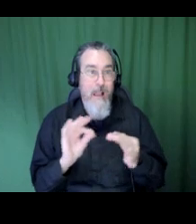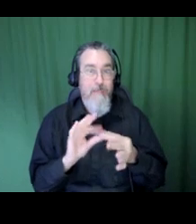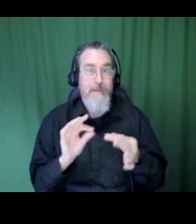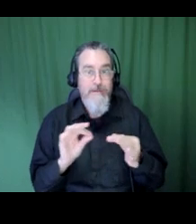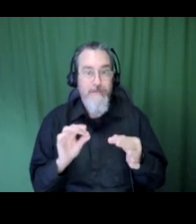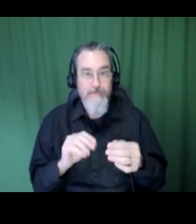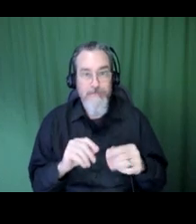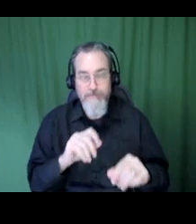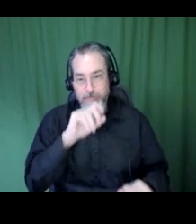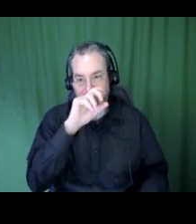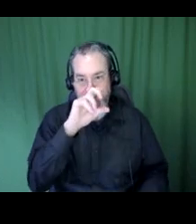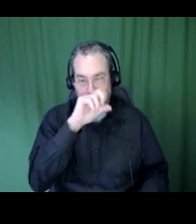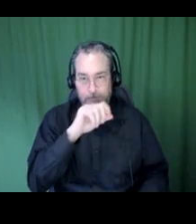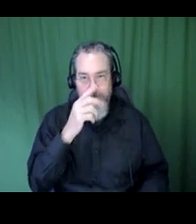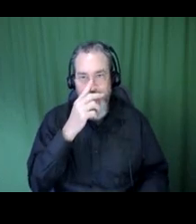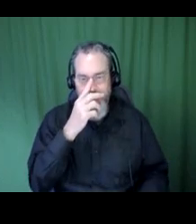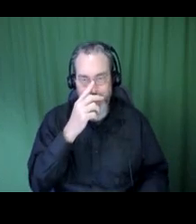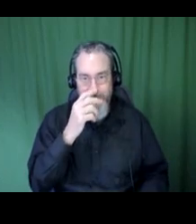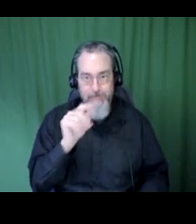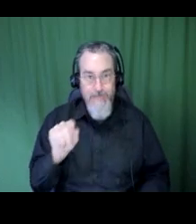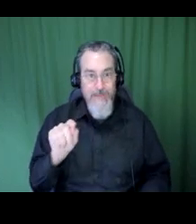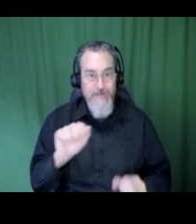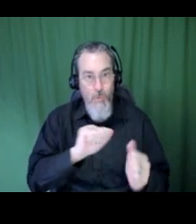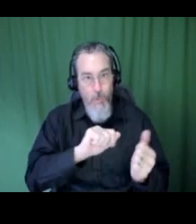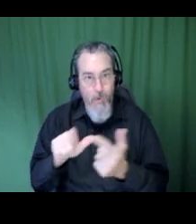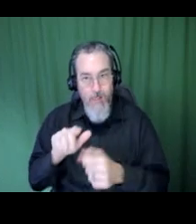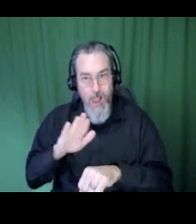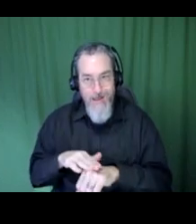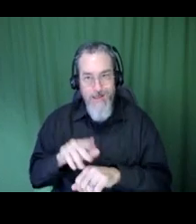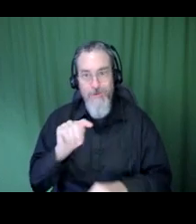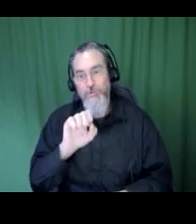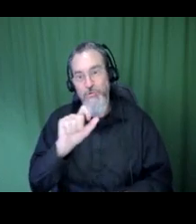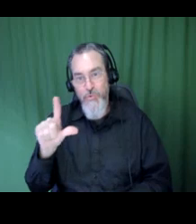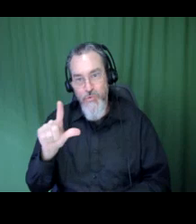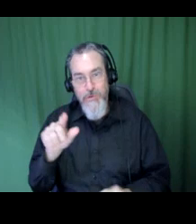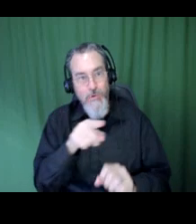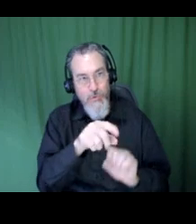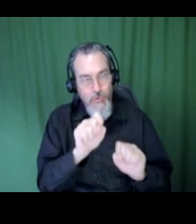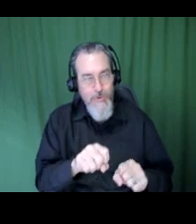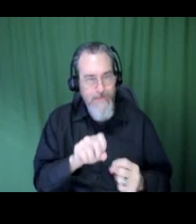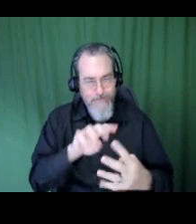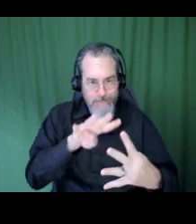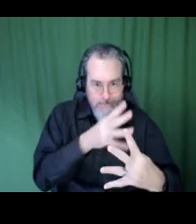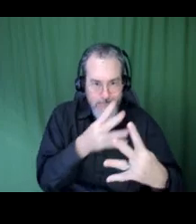And then it's all hosted on this tool, and you can sort it by hazard or by village